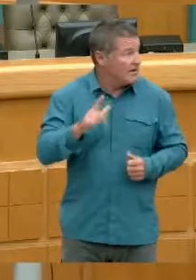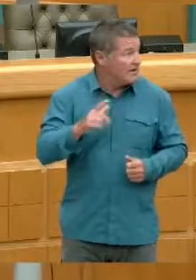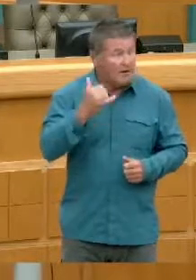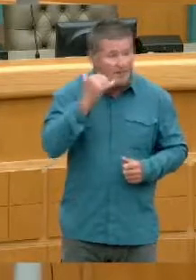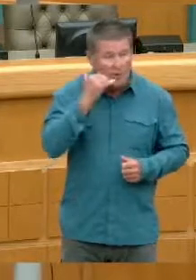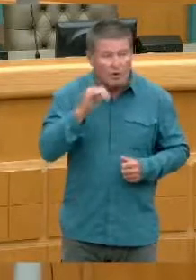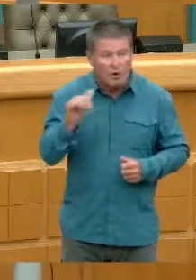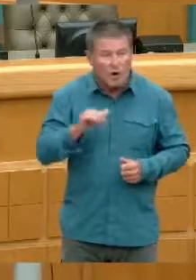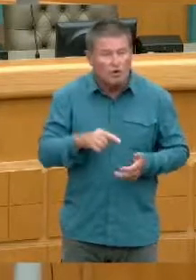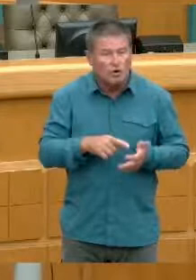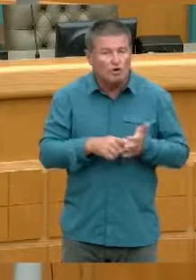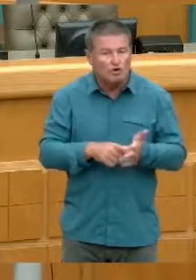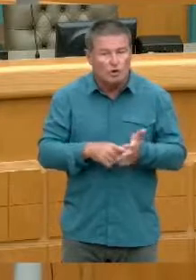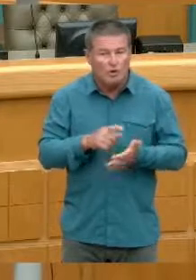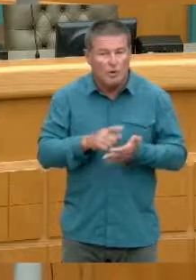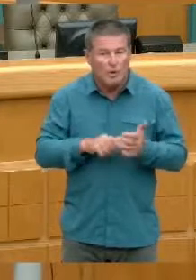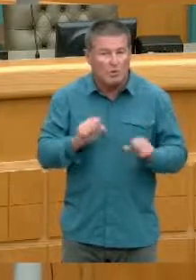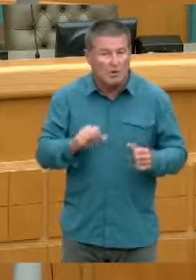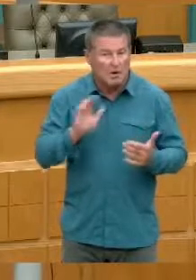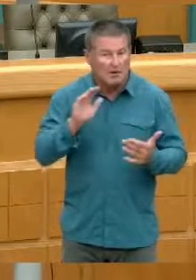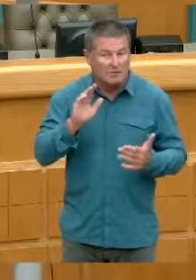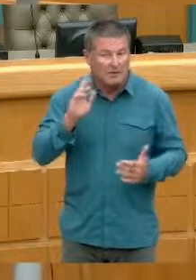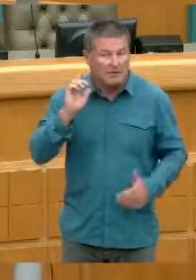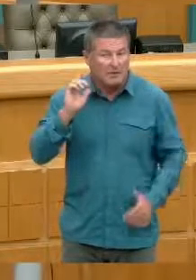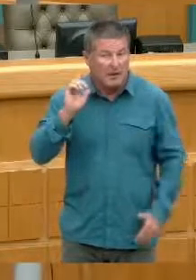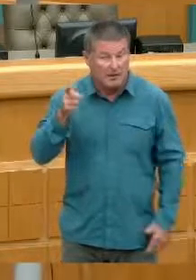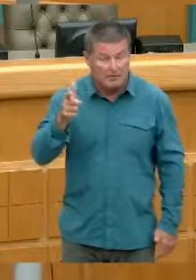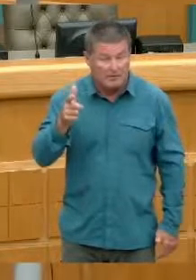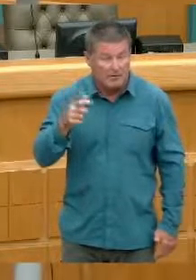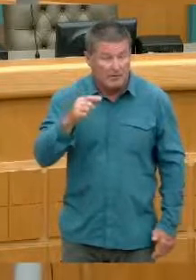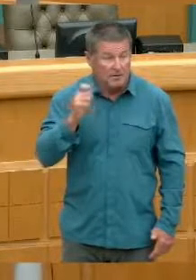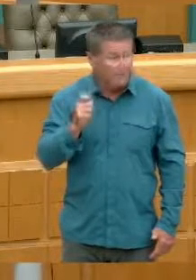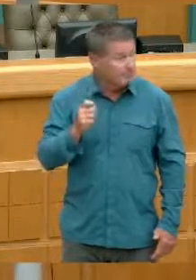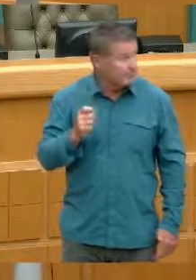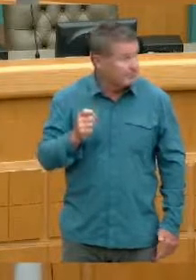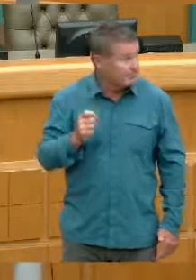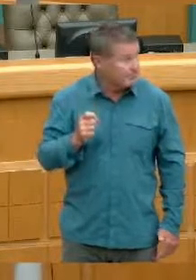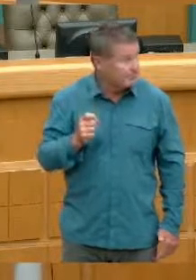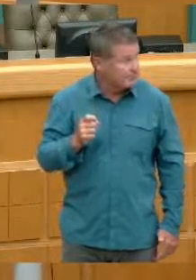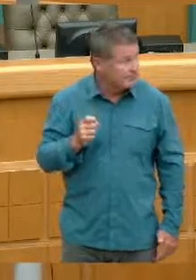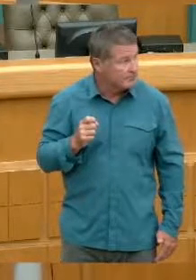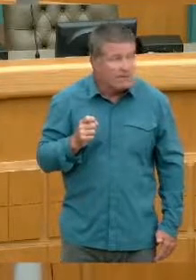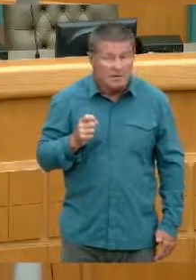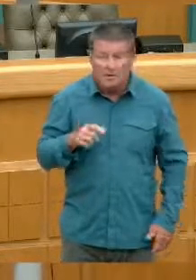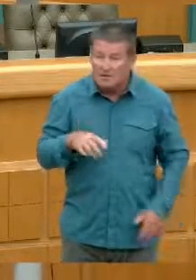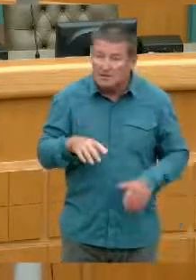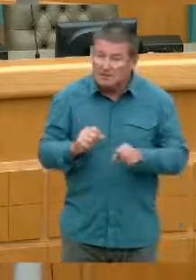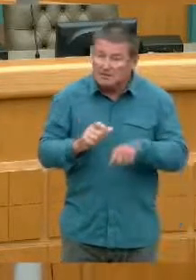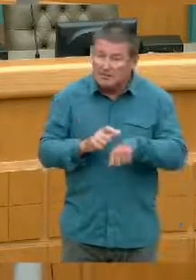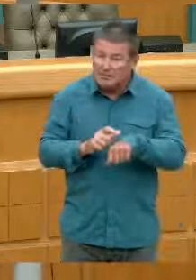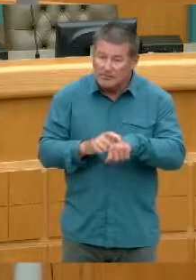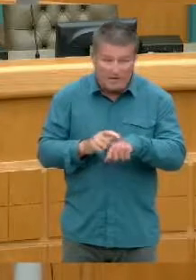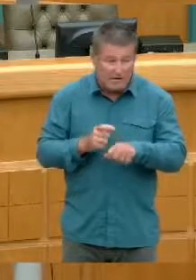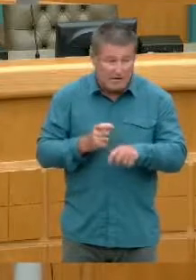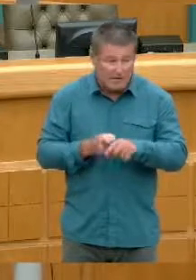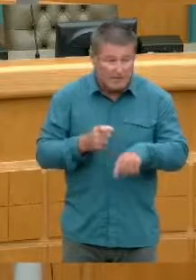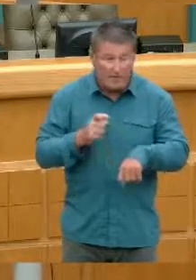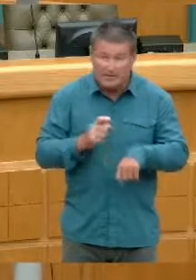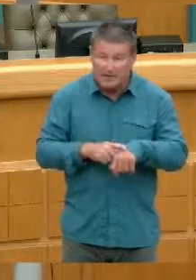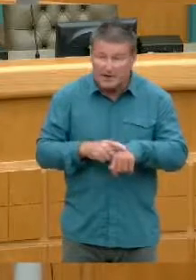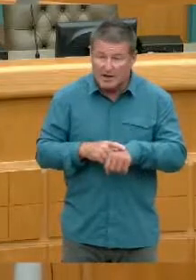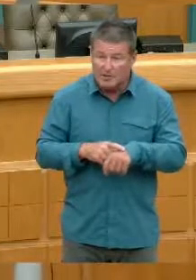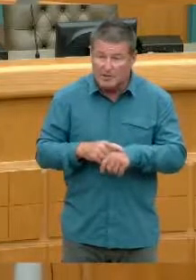is an early indicator of what we might expect to see down the line, because it takes a fair amount of time between when you